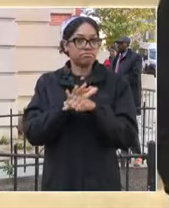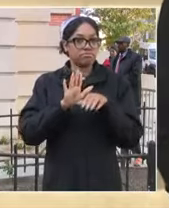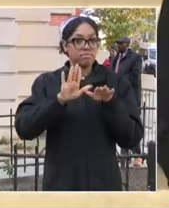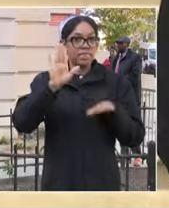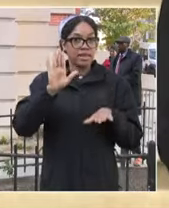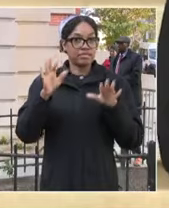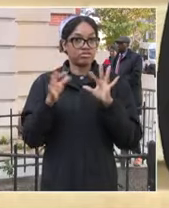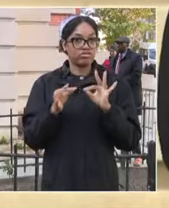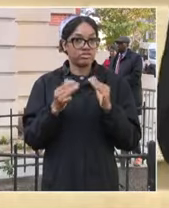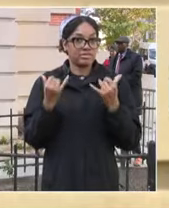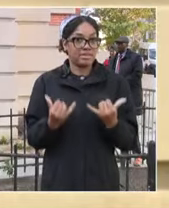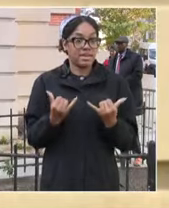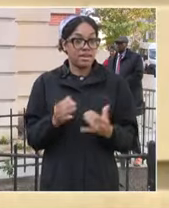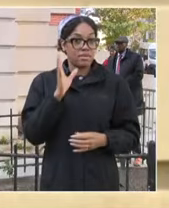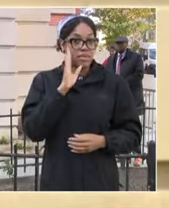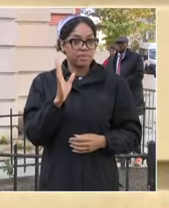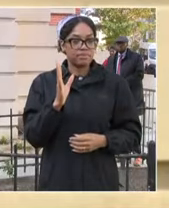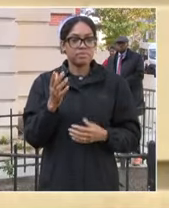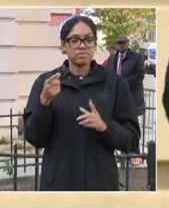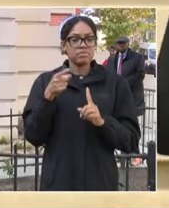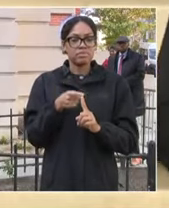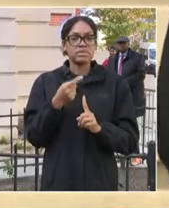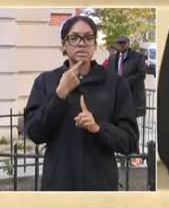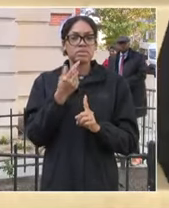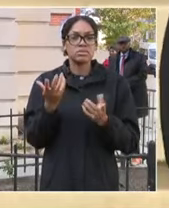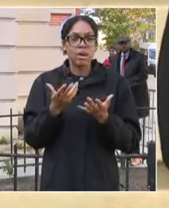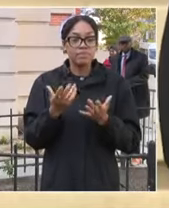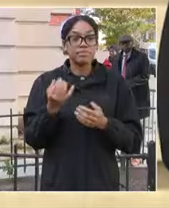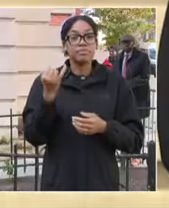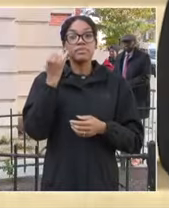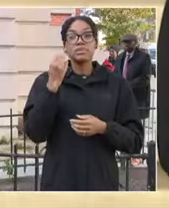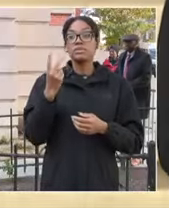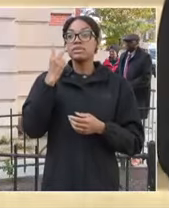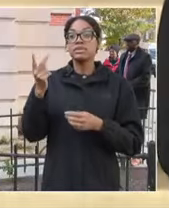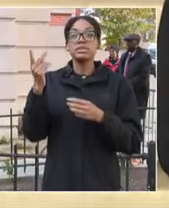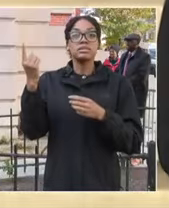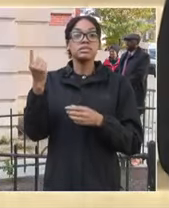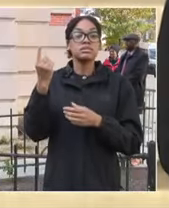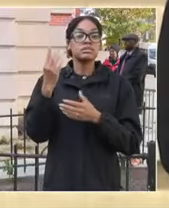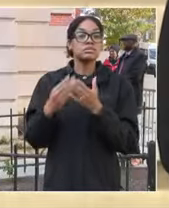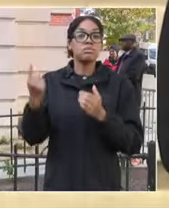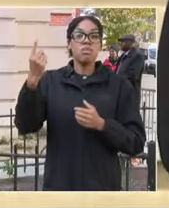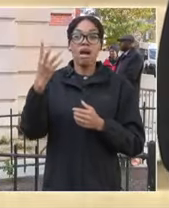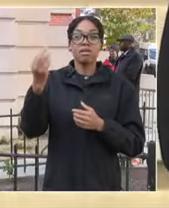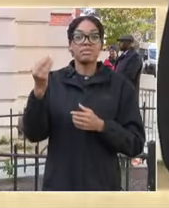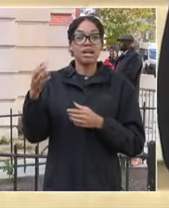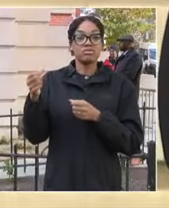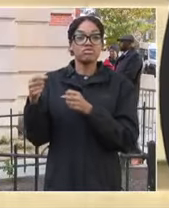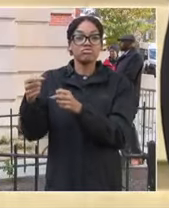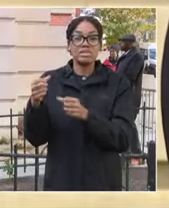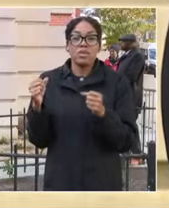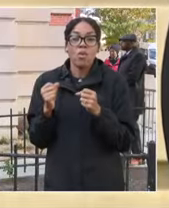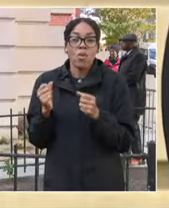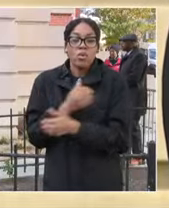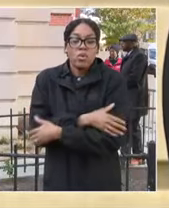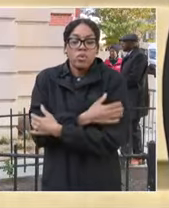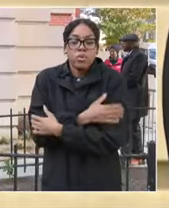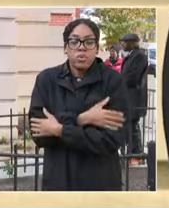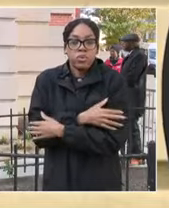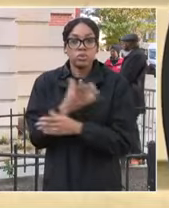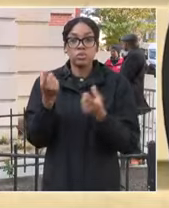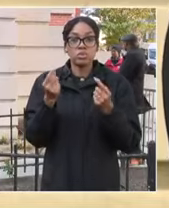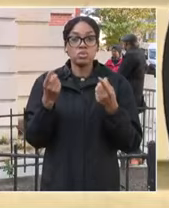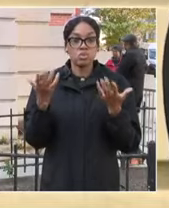cold, one of the easiest ways you can help is by calling the shelter hotline. And that number is